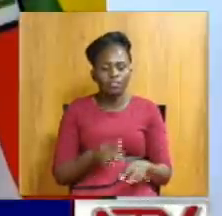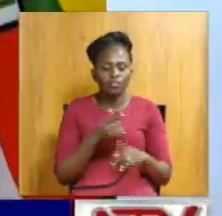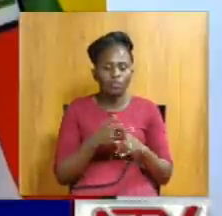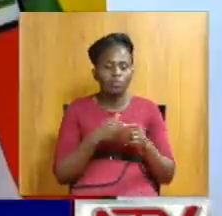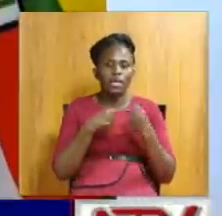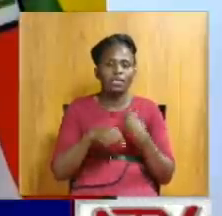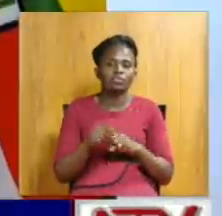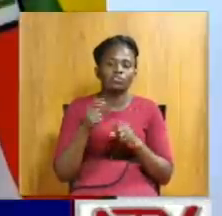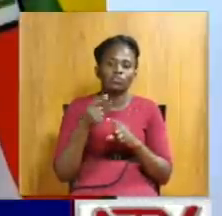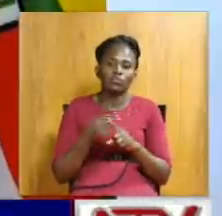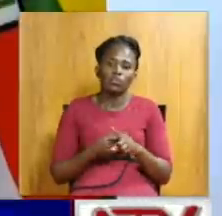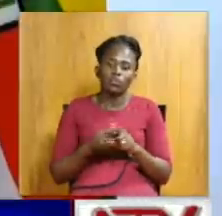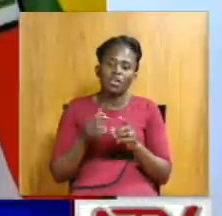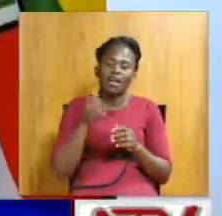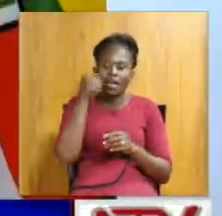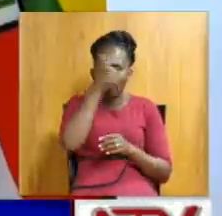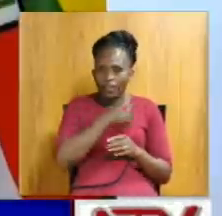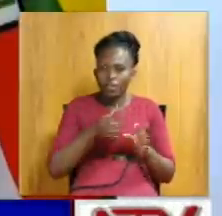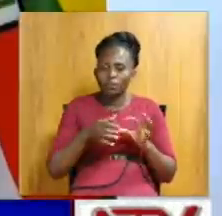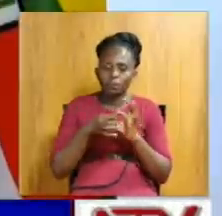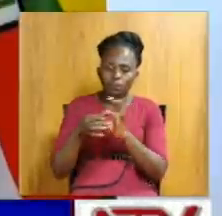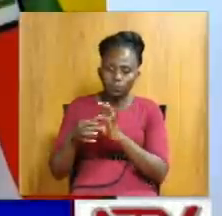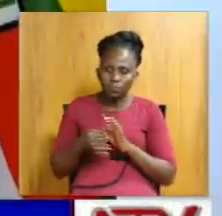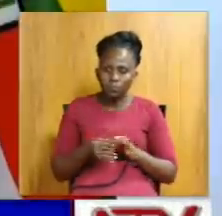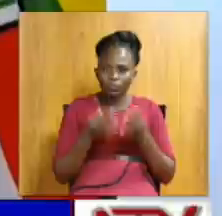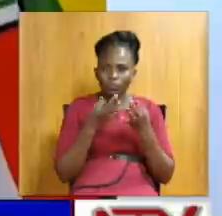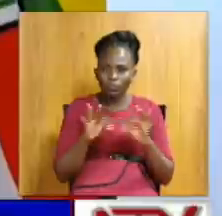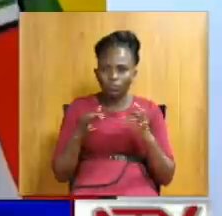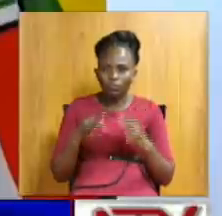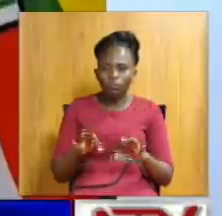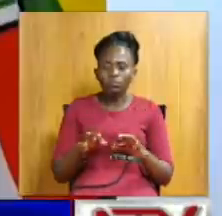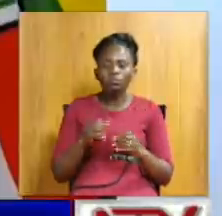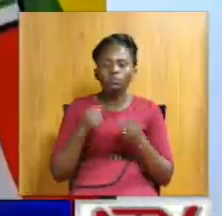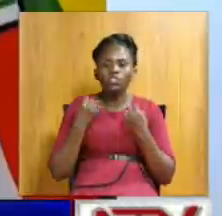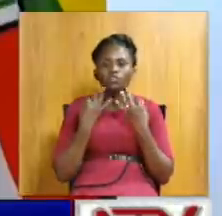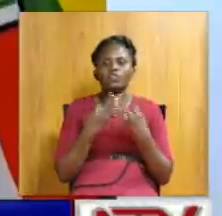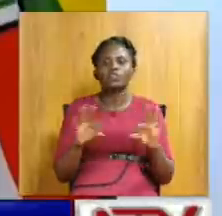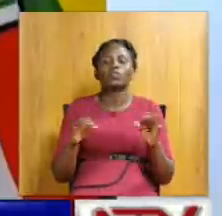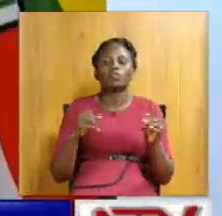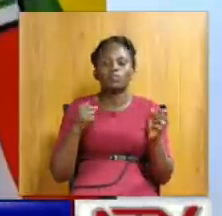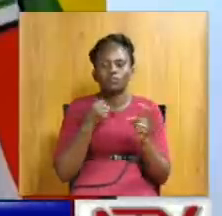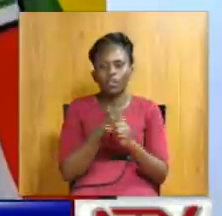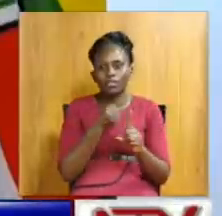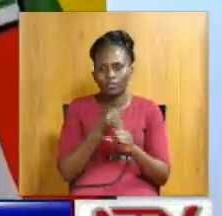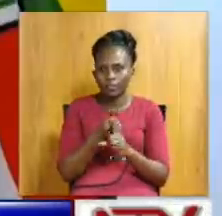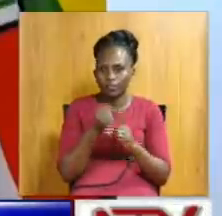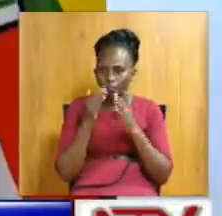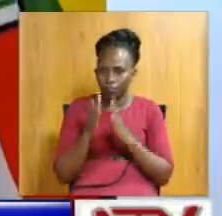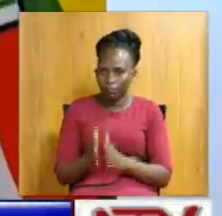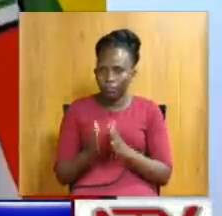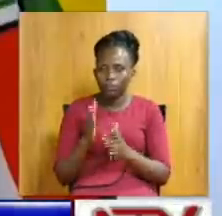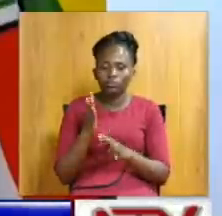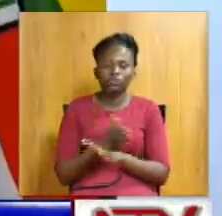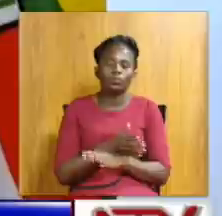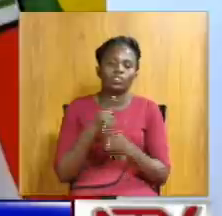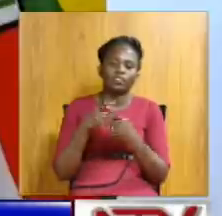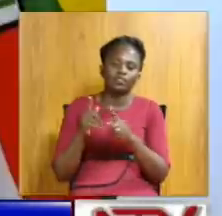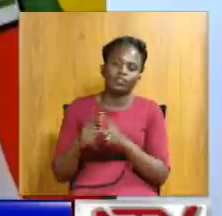freedom fighters in the respective African colonies, Mozambique, Guinea-Bissau, Angola, Sao Tome and